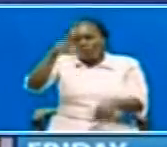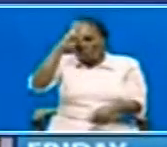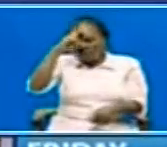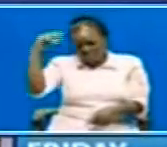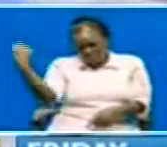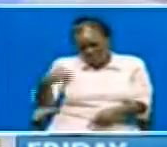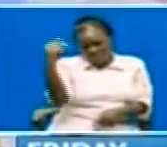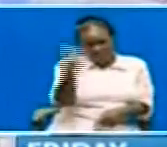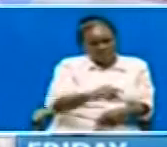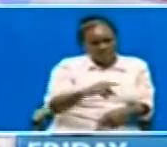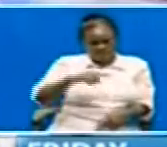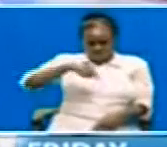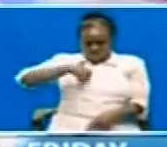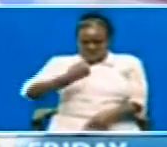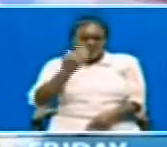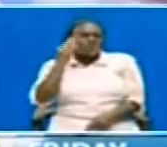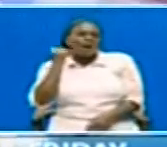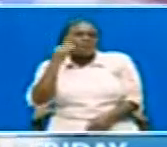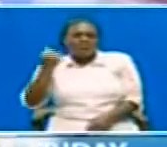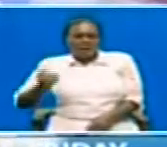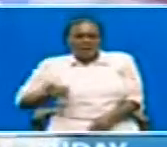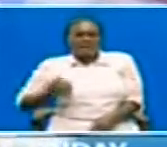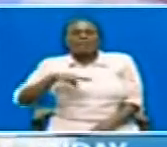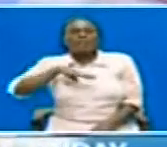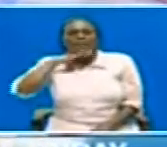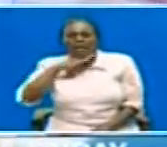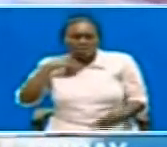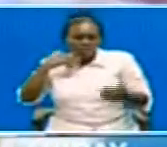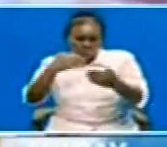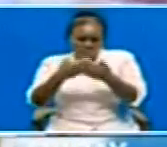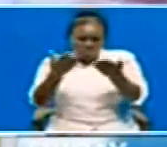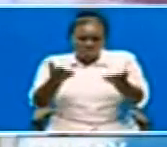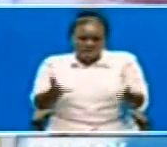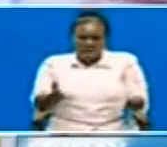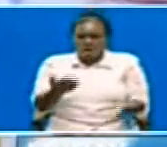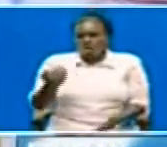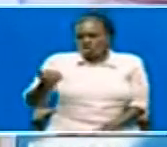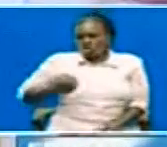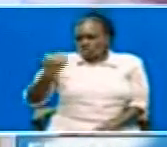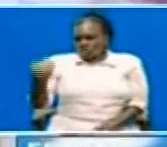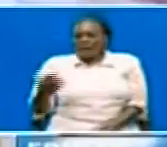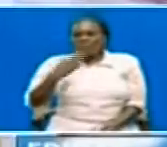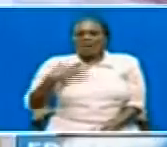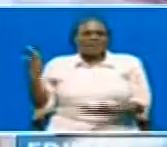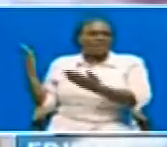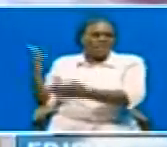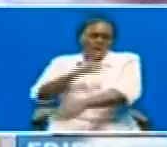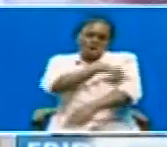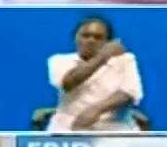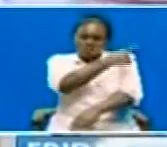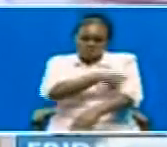brutality. Mimi ndiye mama yake marehemu, na mpaka sasa tu mwanangu bado yuko mochari, na